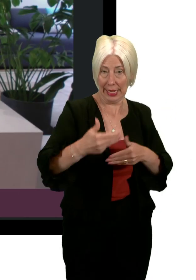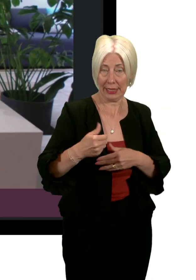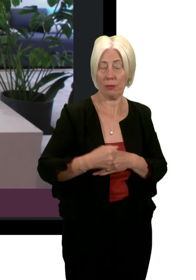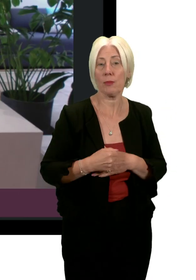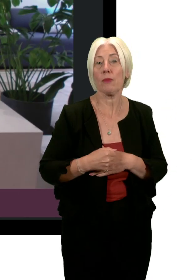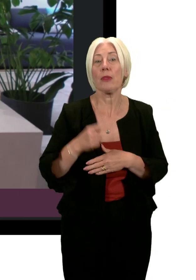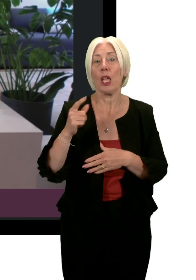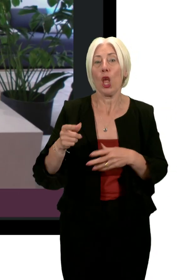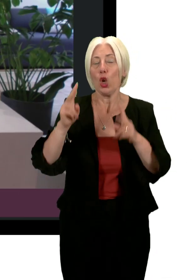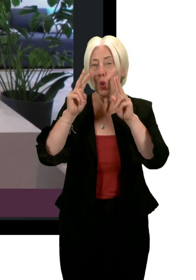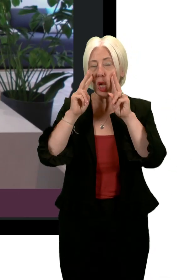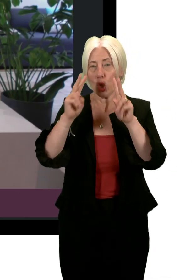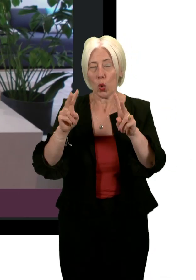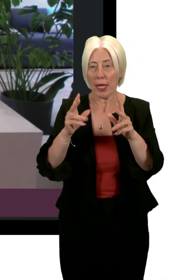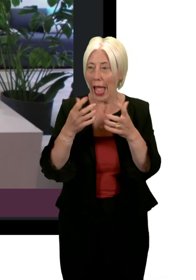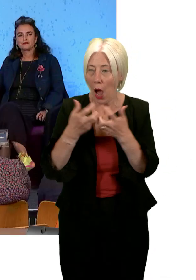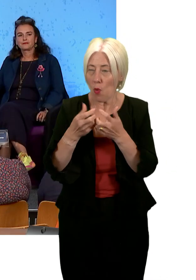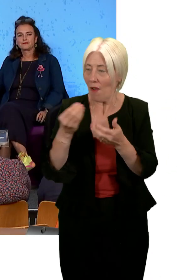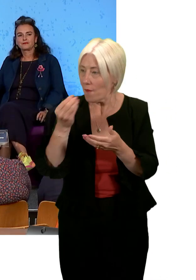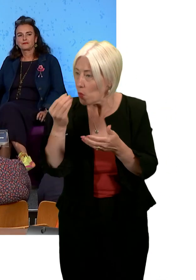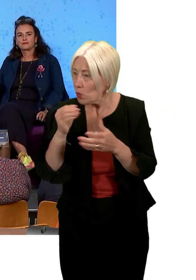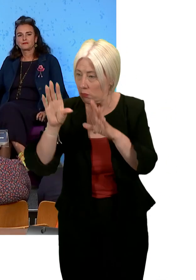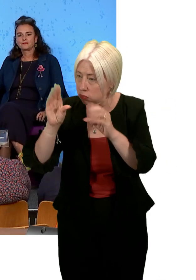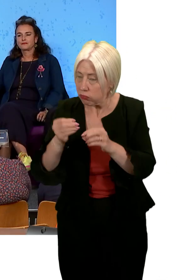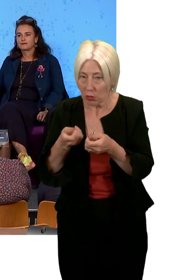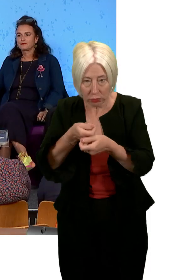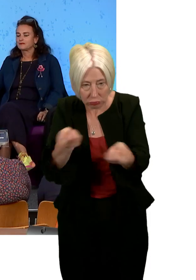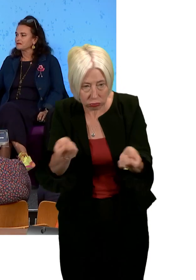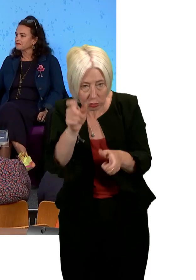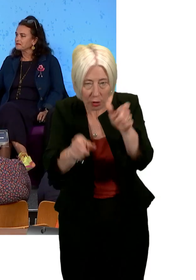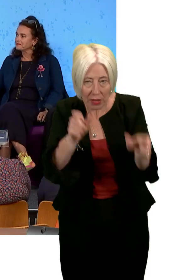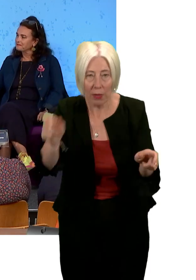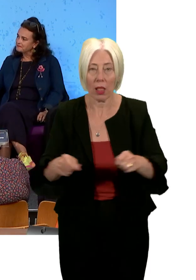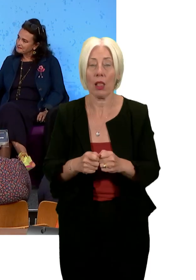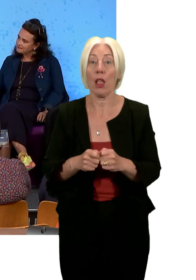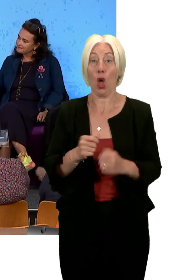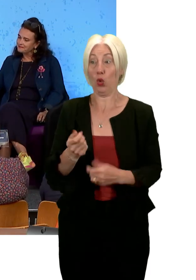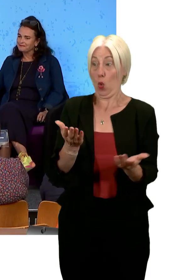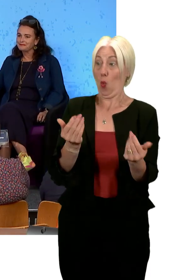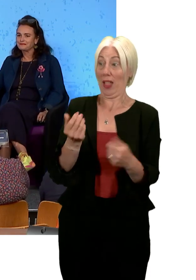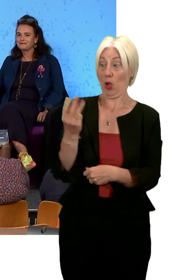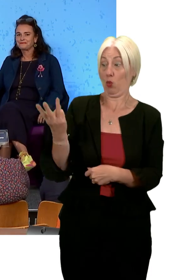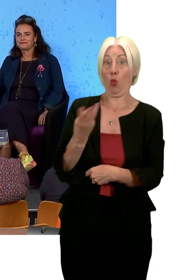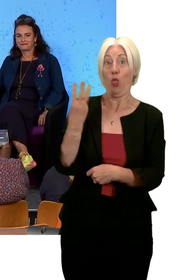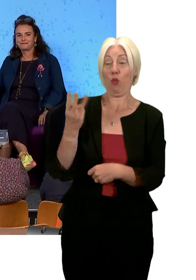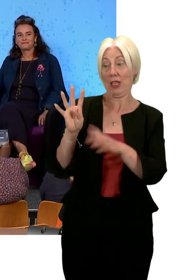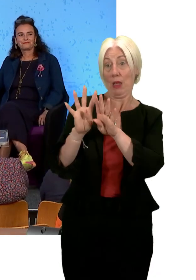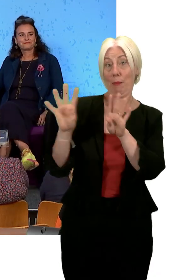to People on Planet. So I would ask the audience, can you welcome our panellists here today?